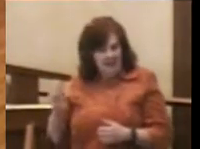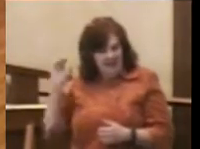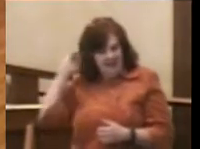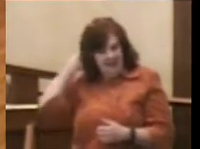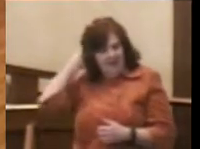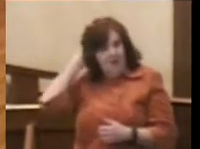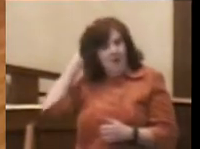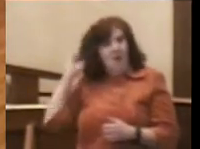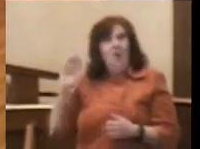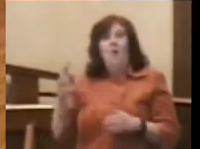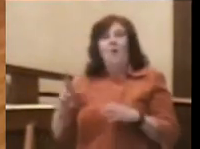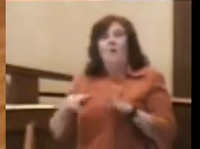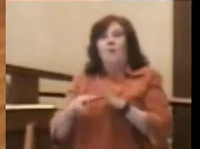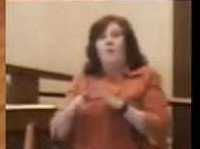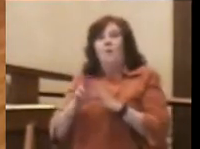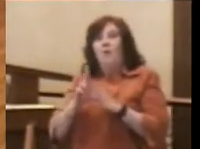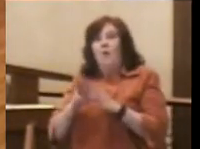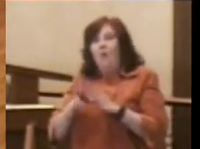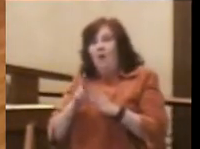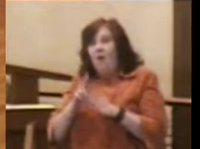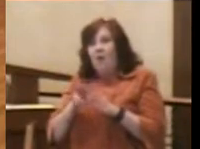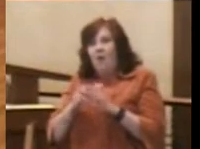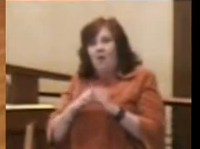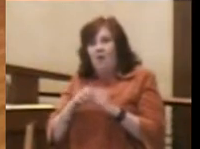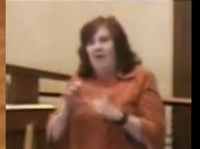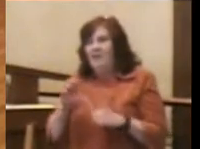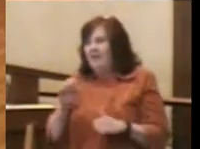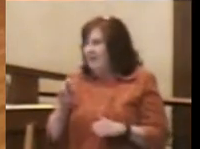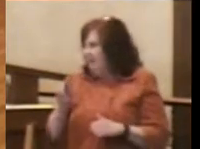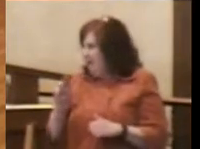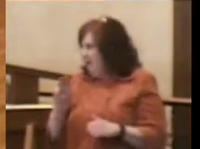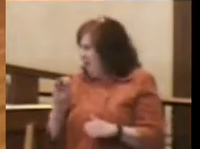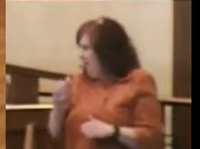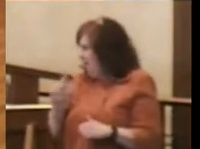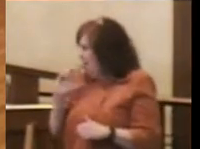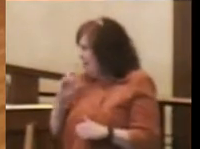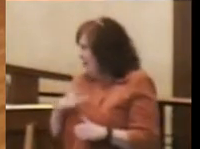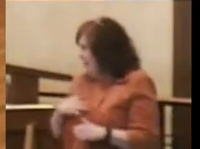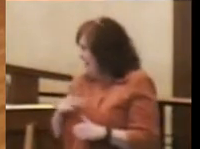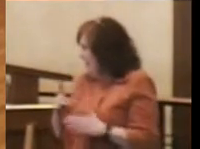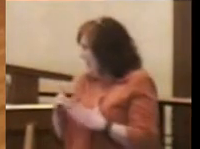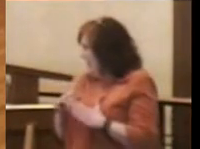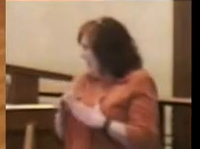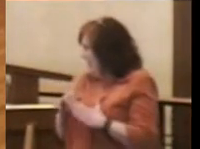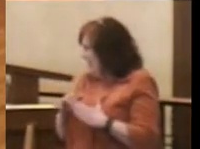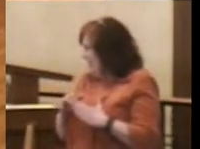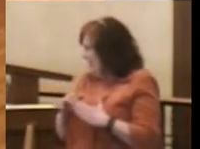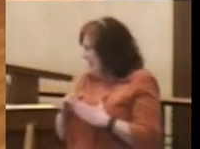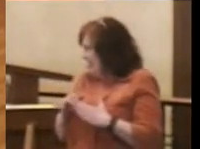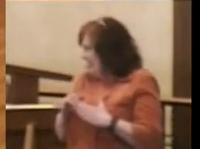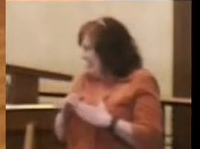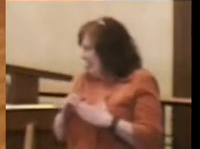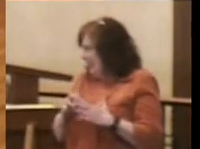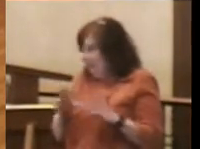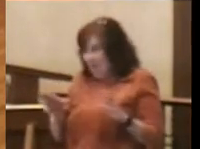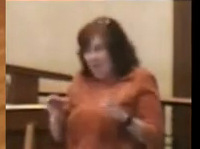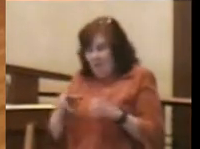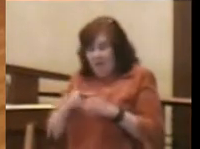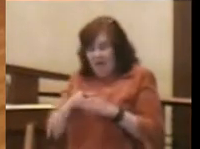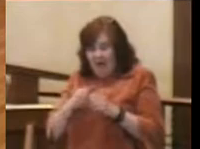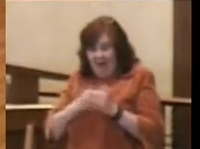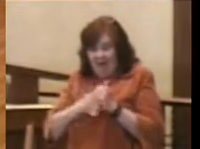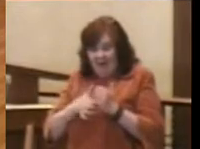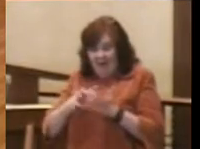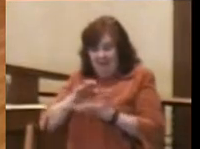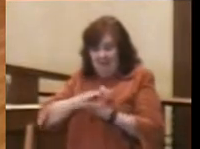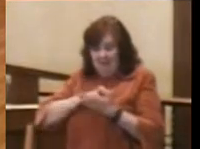Cinnamon roll dripping with caramel glaze. Would you like that? When you put all the ingredients